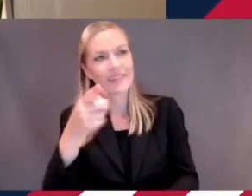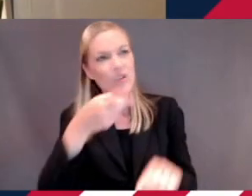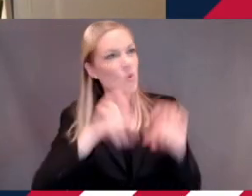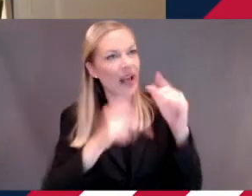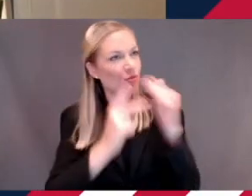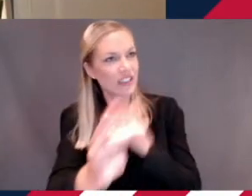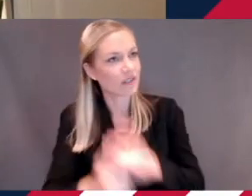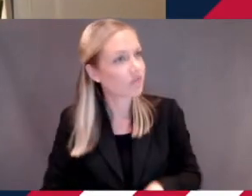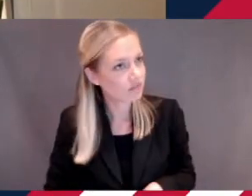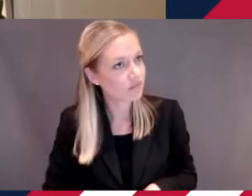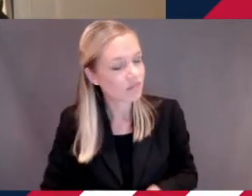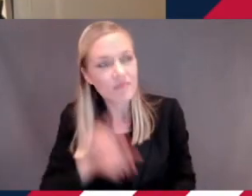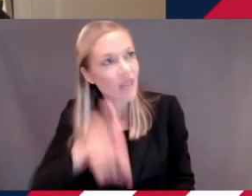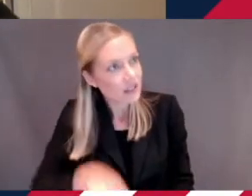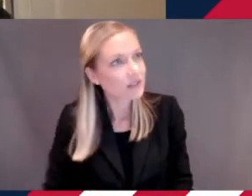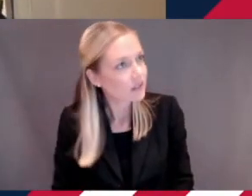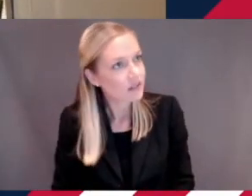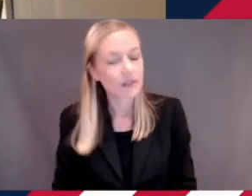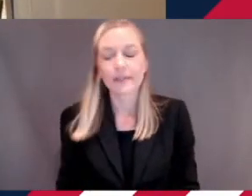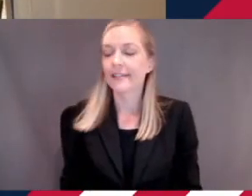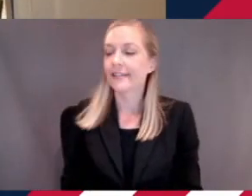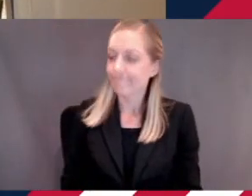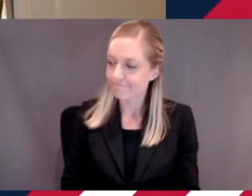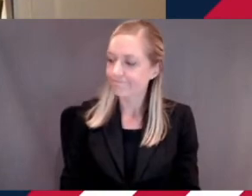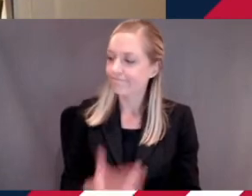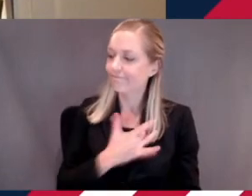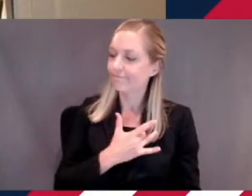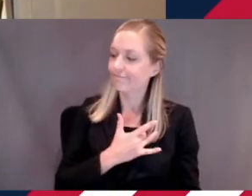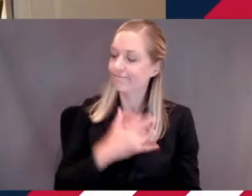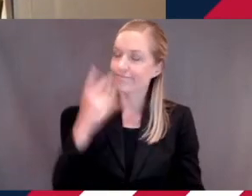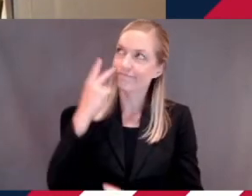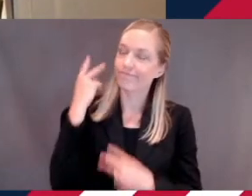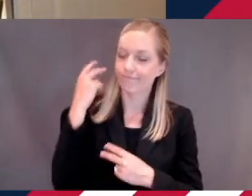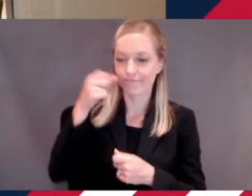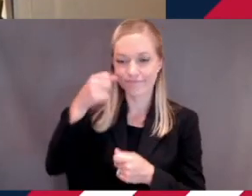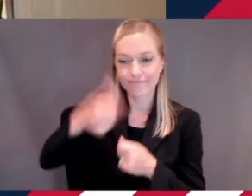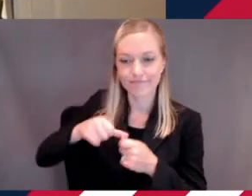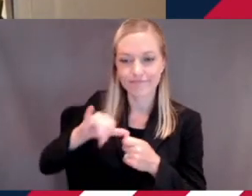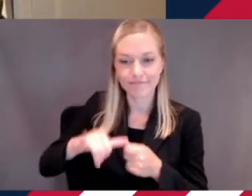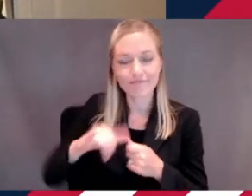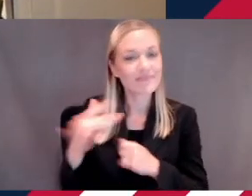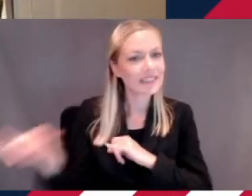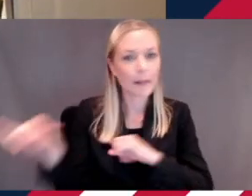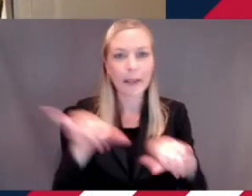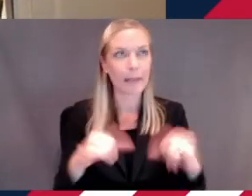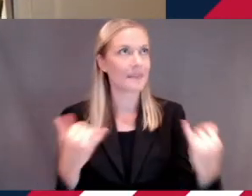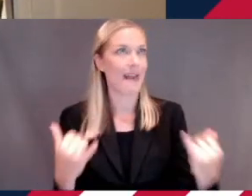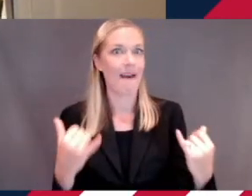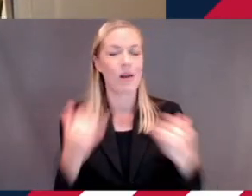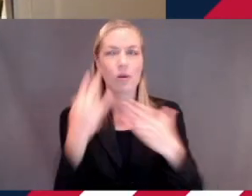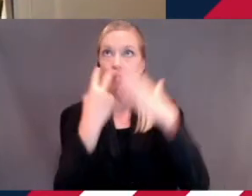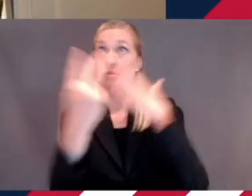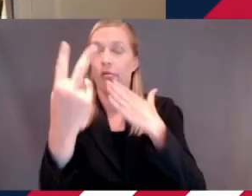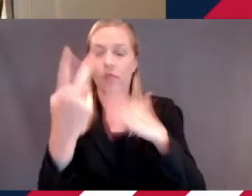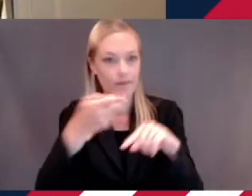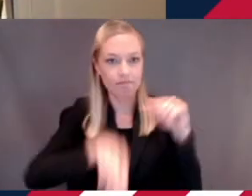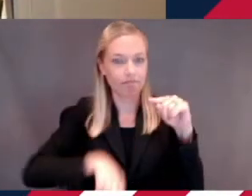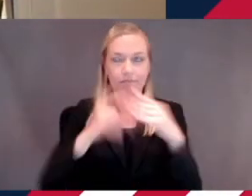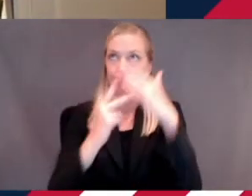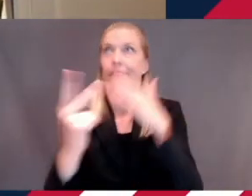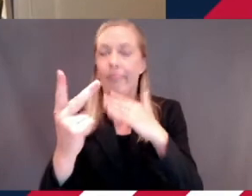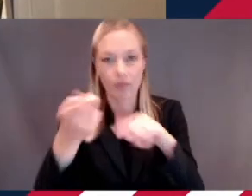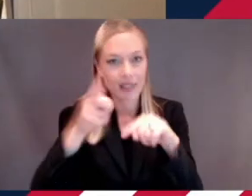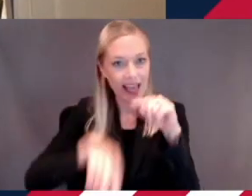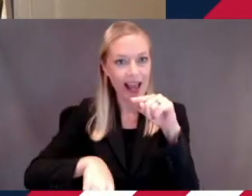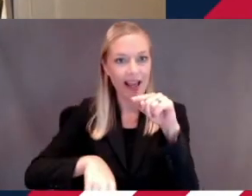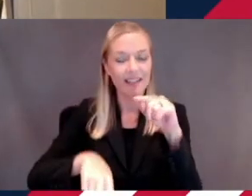in our journey here. I'm sorry that we won't be able to have the convention that we